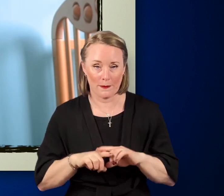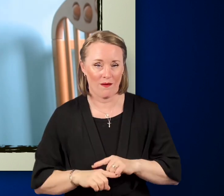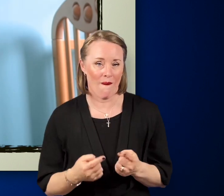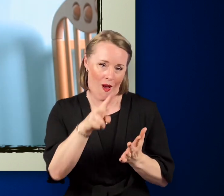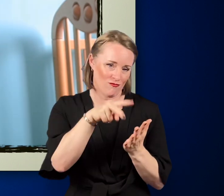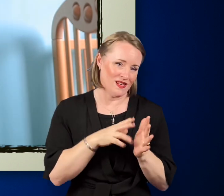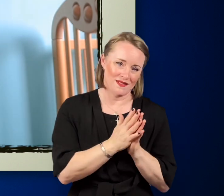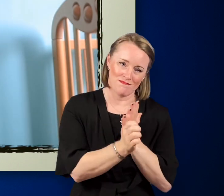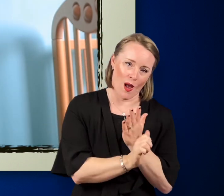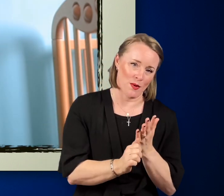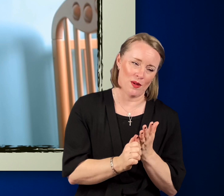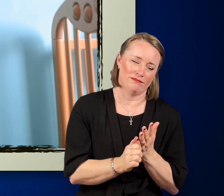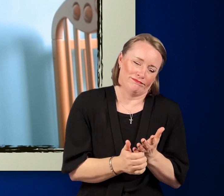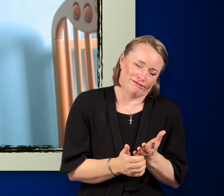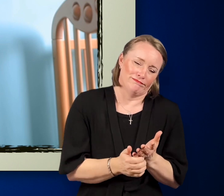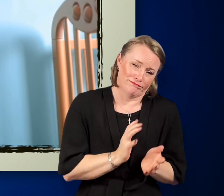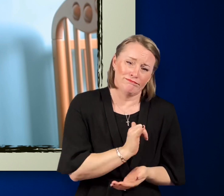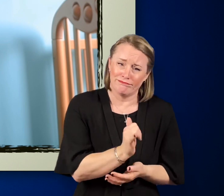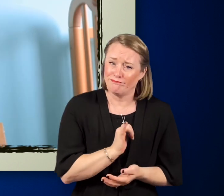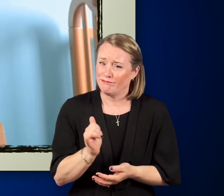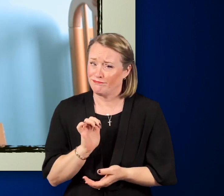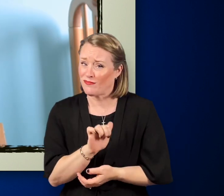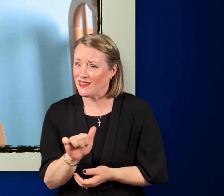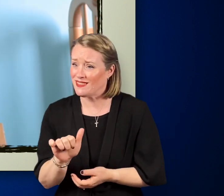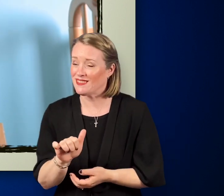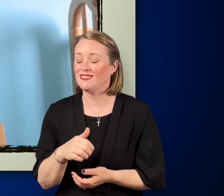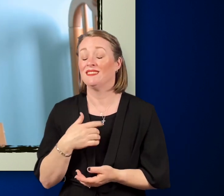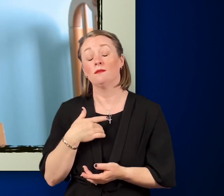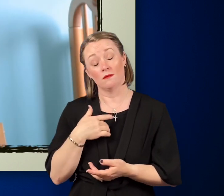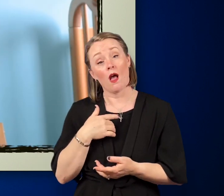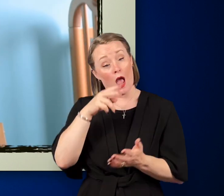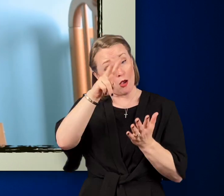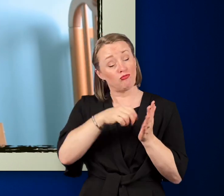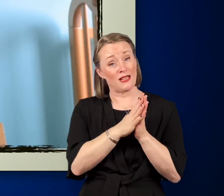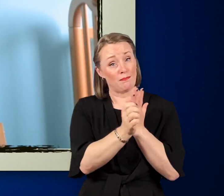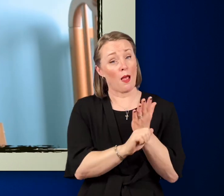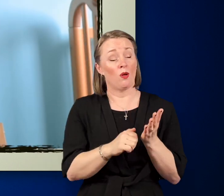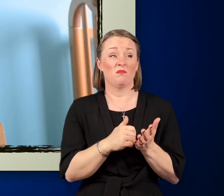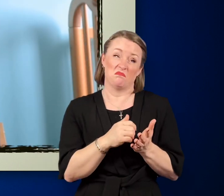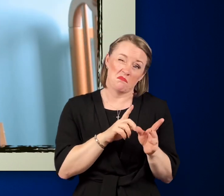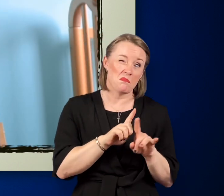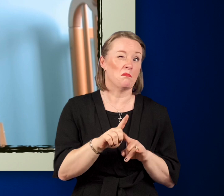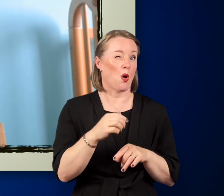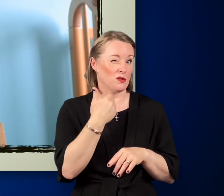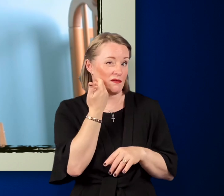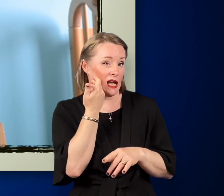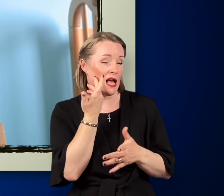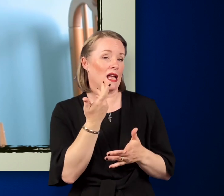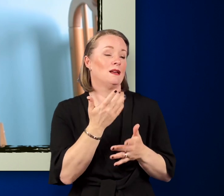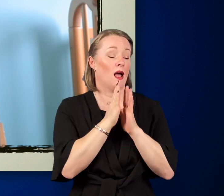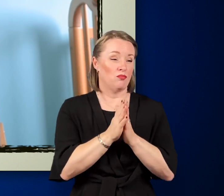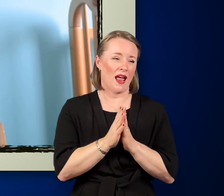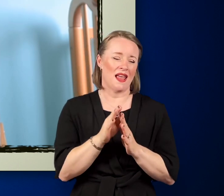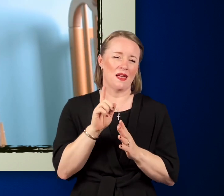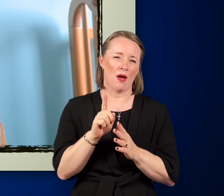will identify with for one reason or another. I do still read the Bible most days, and I do still pray, but a lot of the time it seems to be